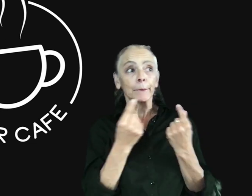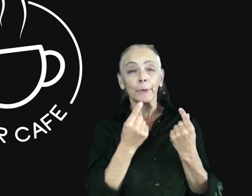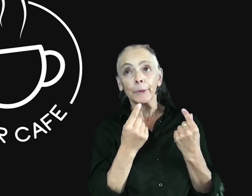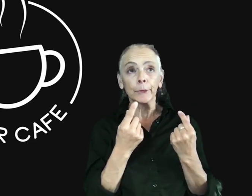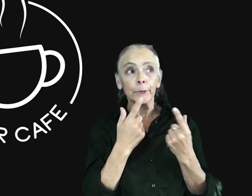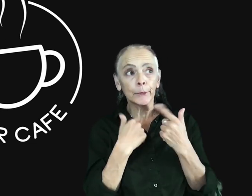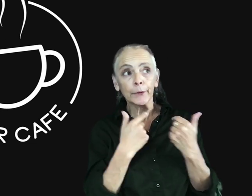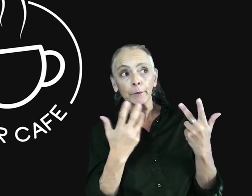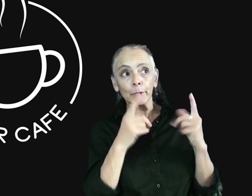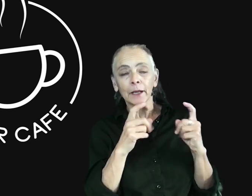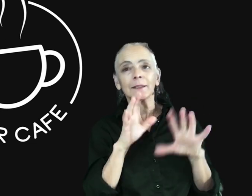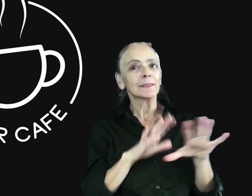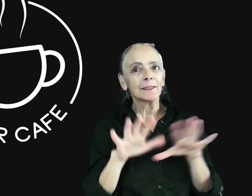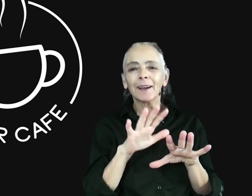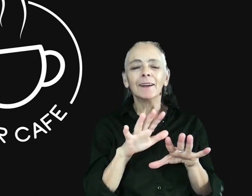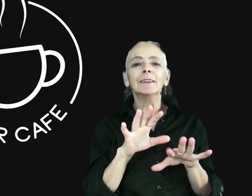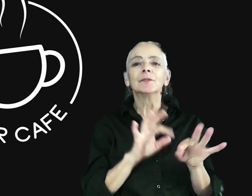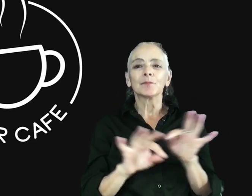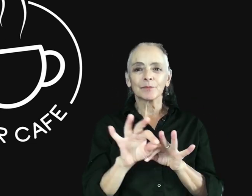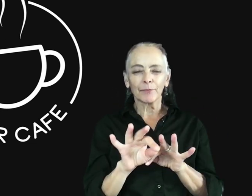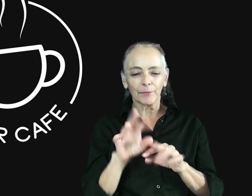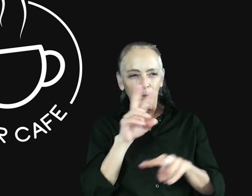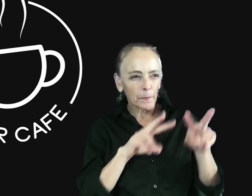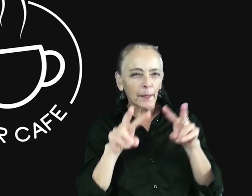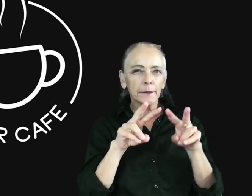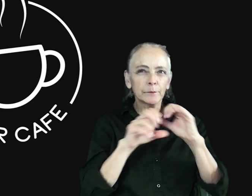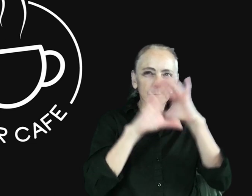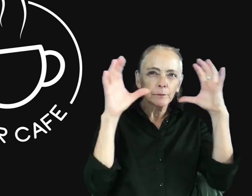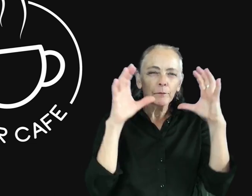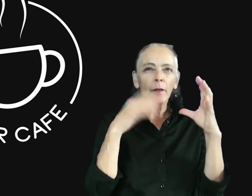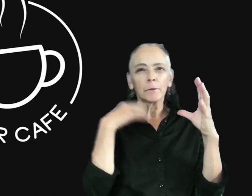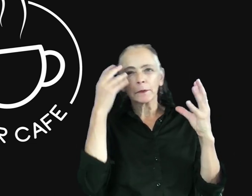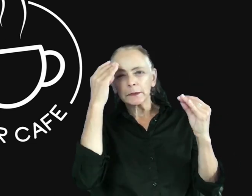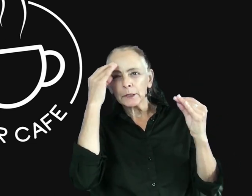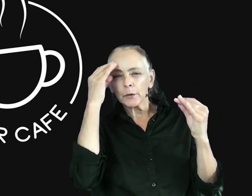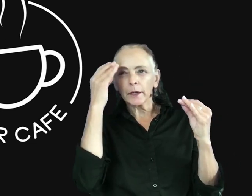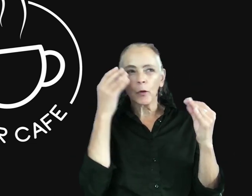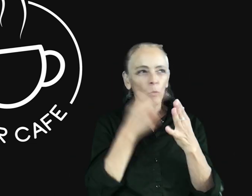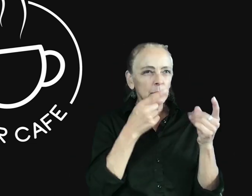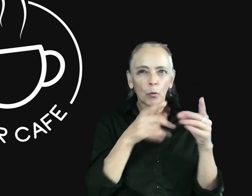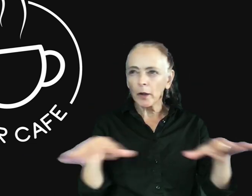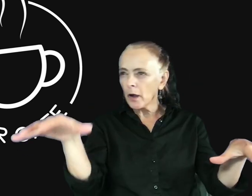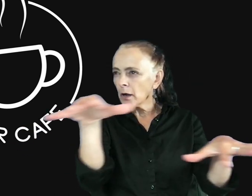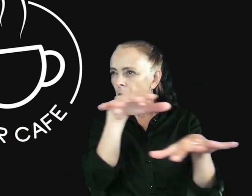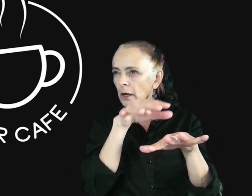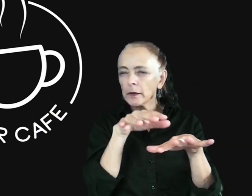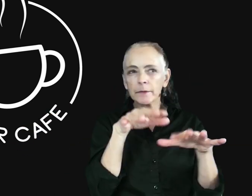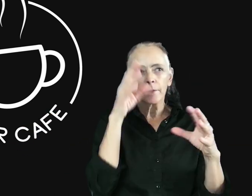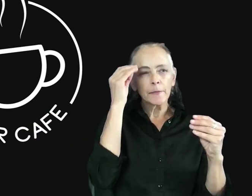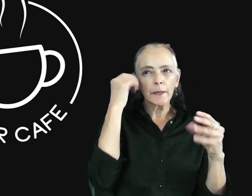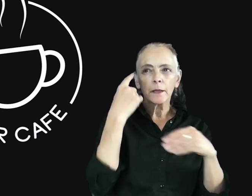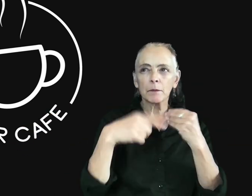test it's looking at okay so i'm giving more consideration to kind of what's going on around me and i'm thinking about